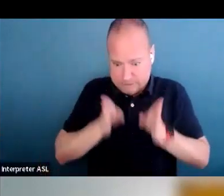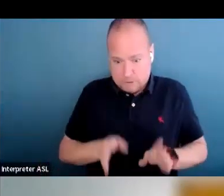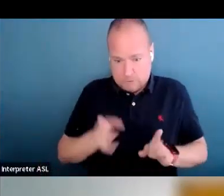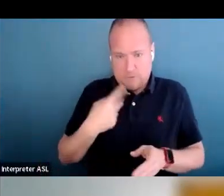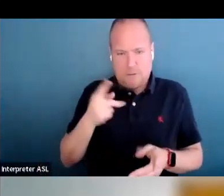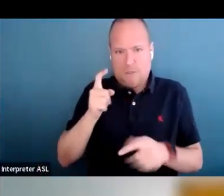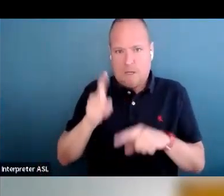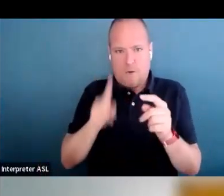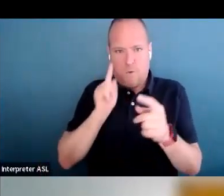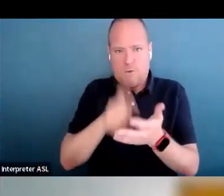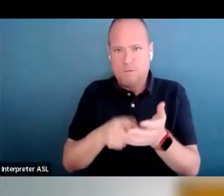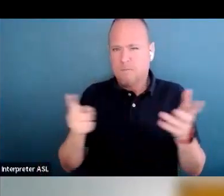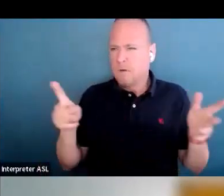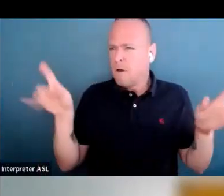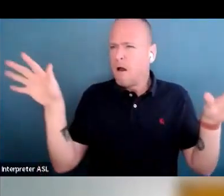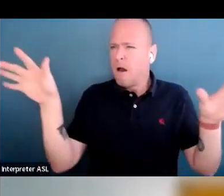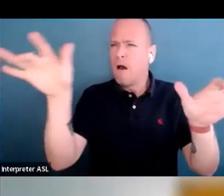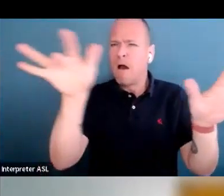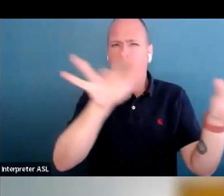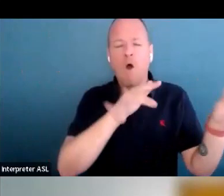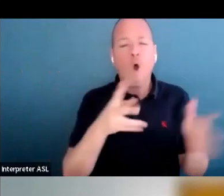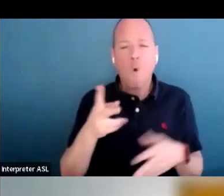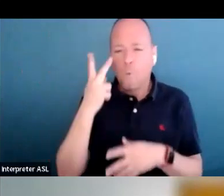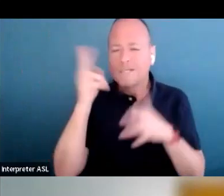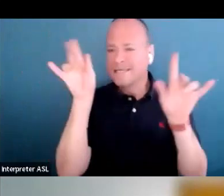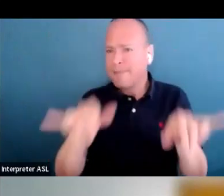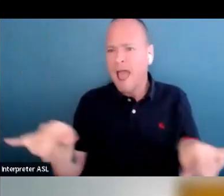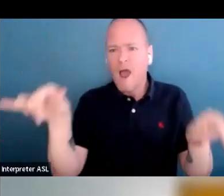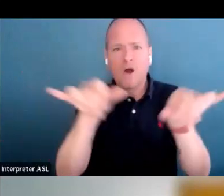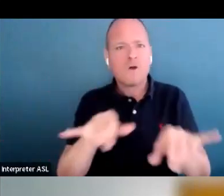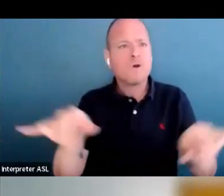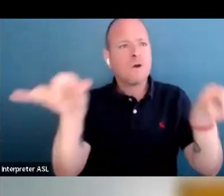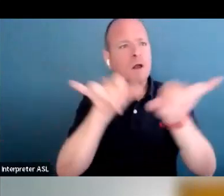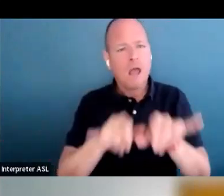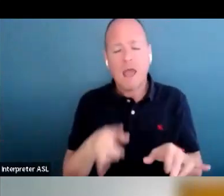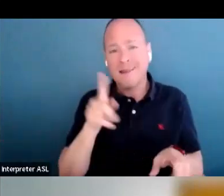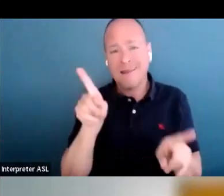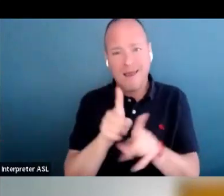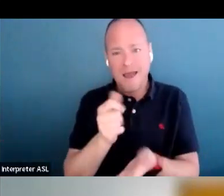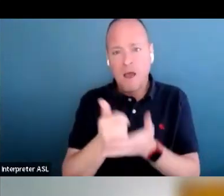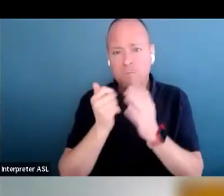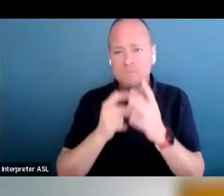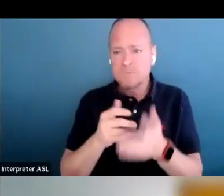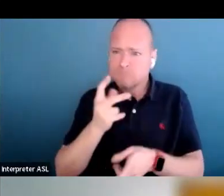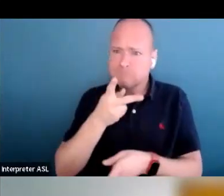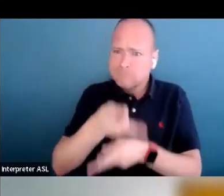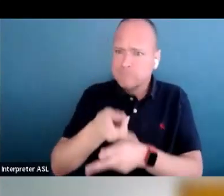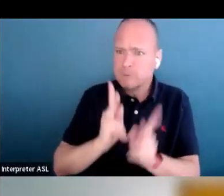helps us find and understand patterns. And it keeps people accountable.